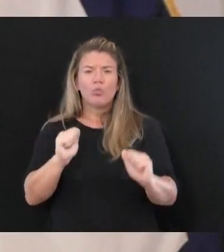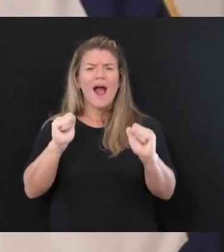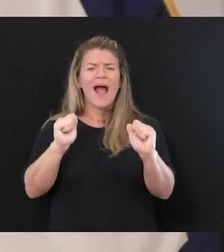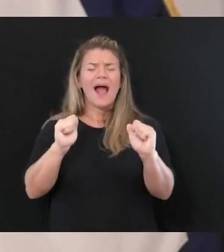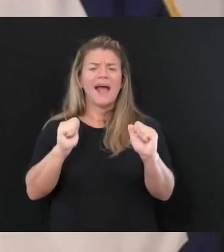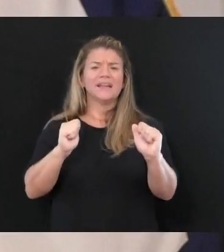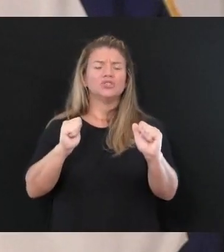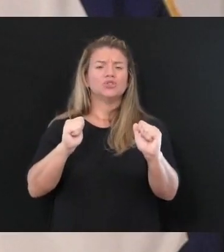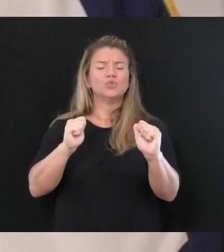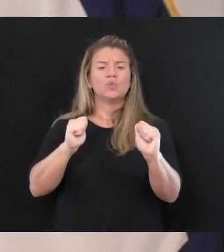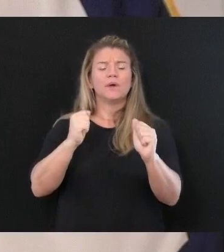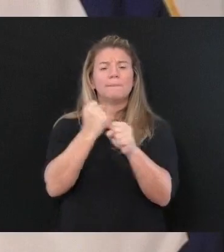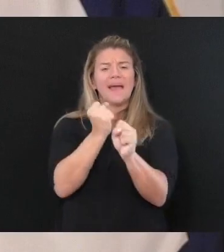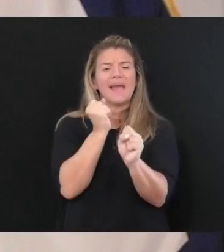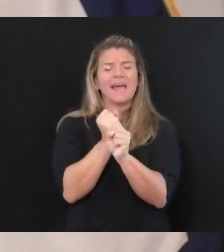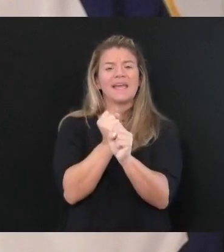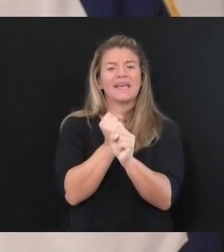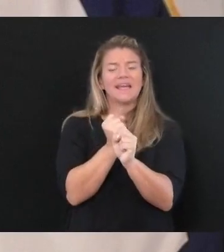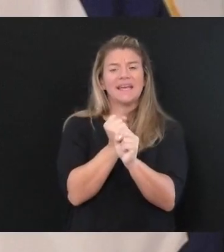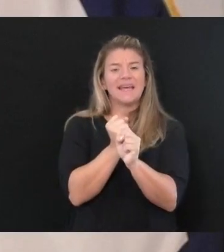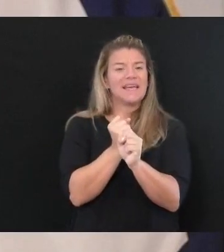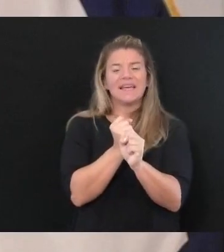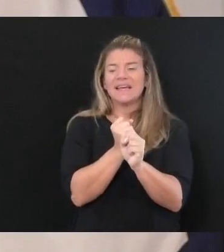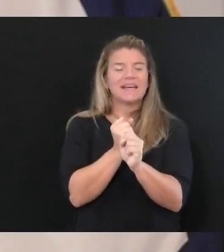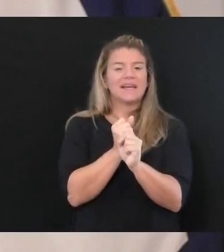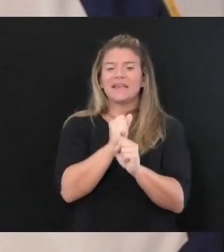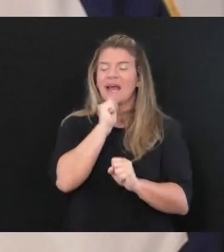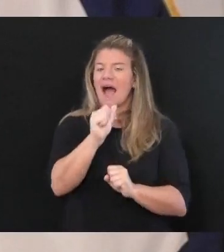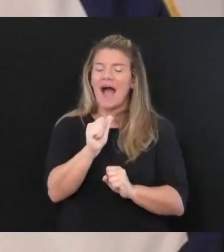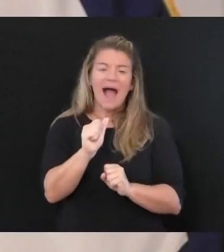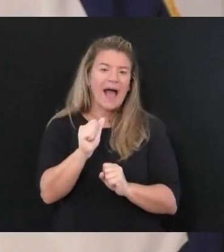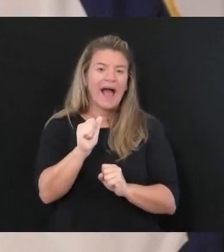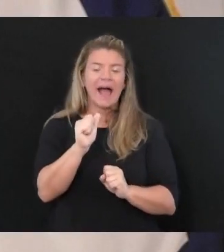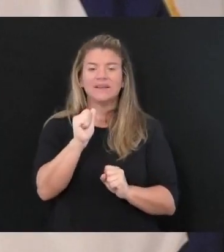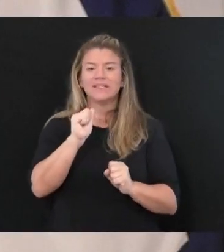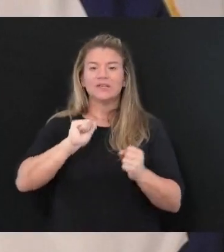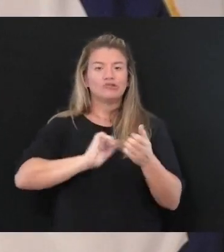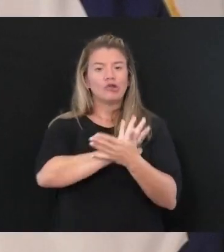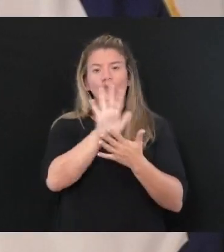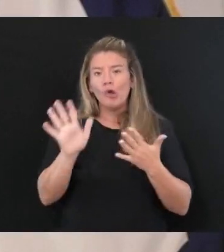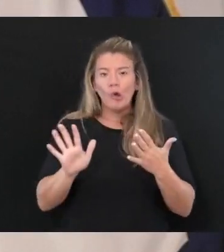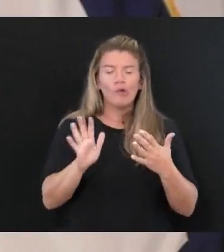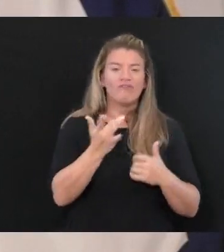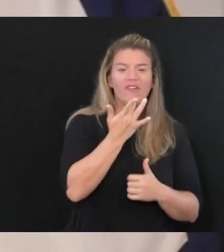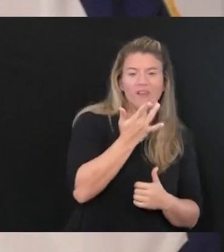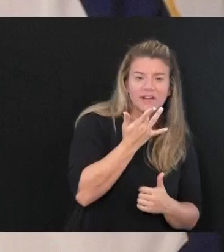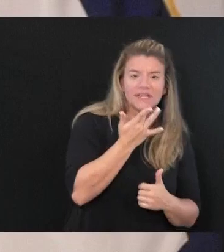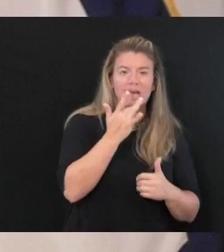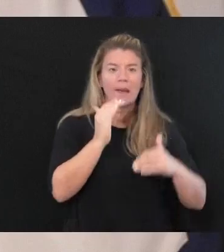to make it not become biased or not become skewed. Now,